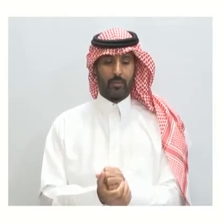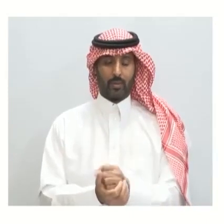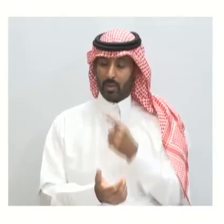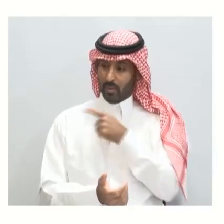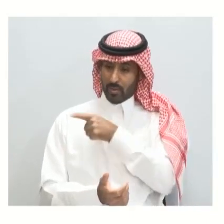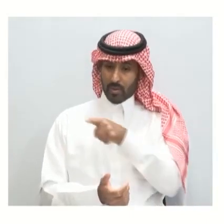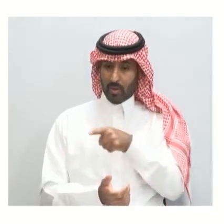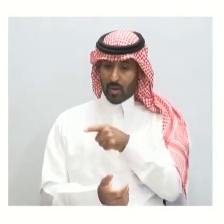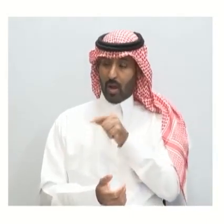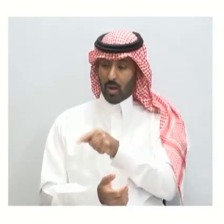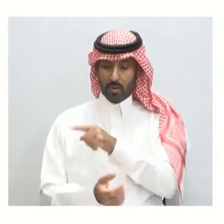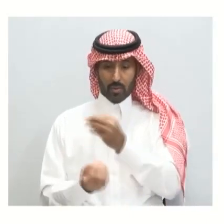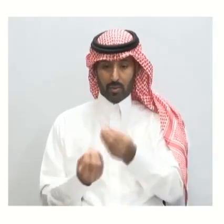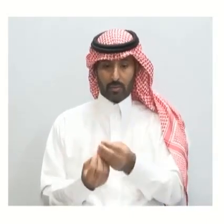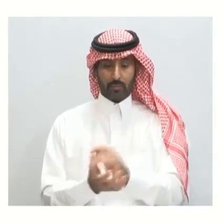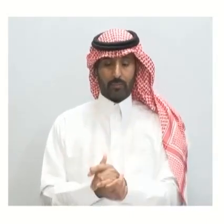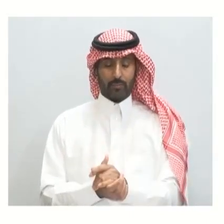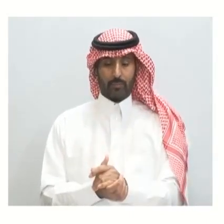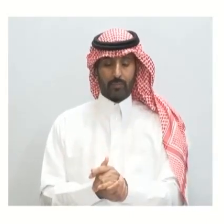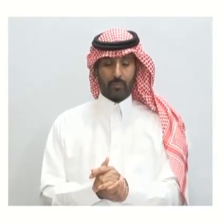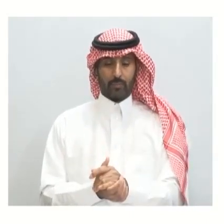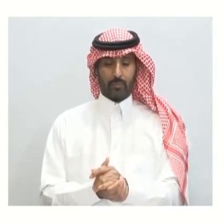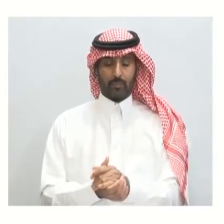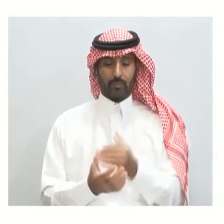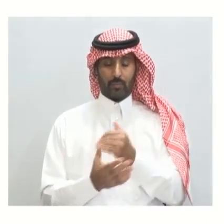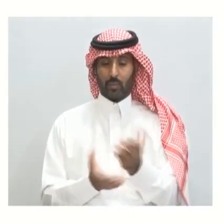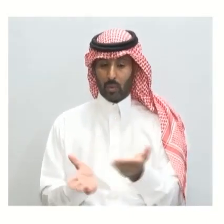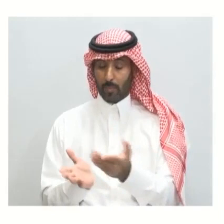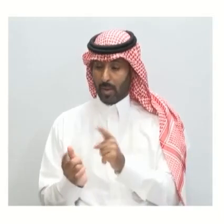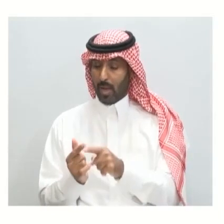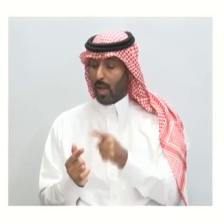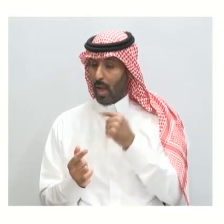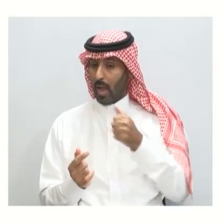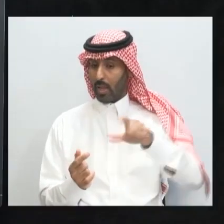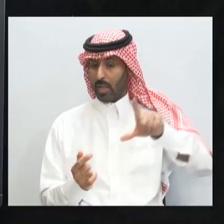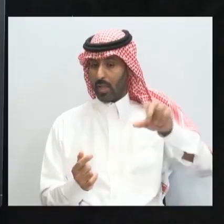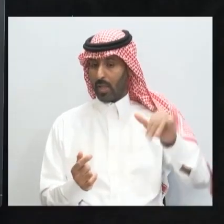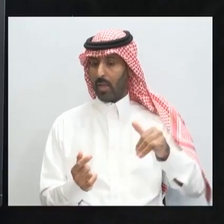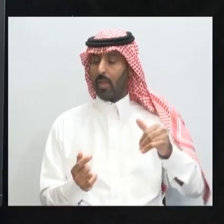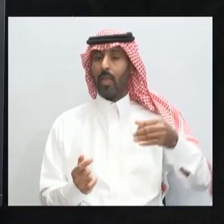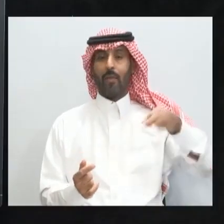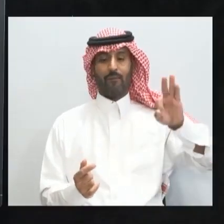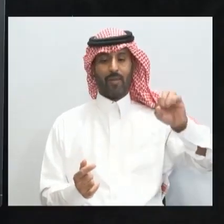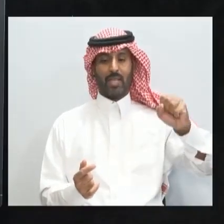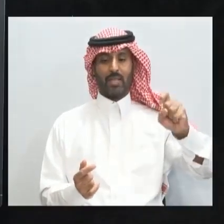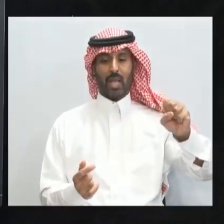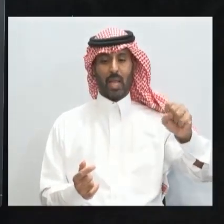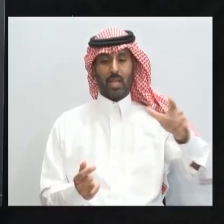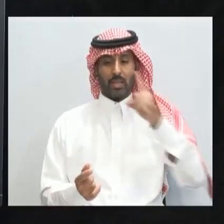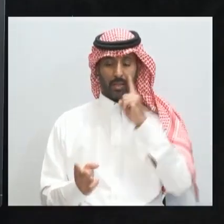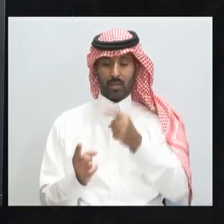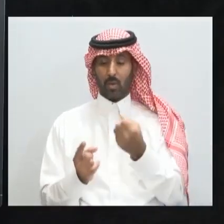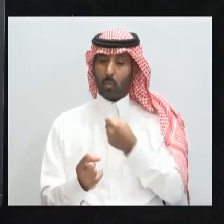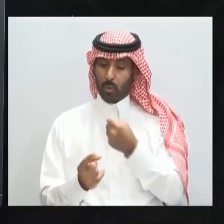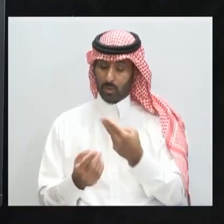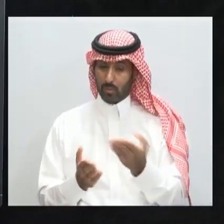There are they, will they, there are, they are. Let's welcome Ali and Faisal. Now when you say that someone is in front of you, there